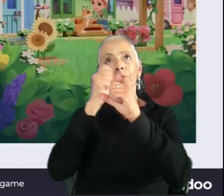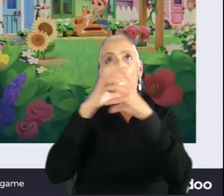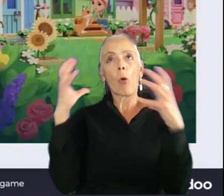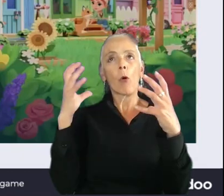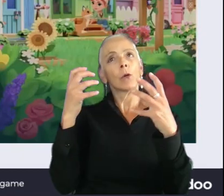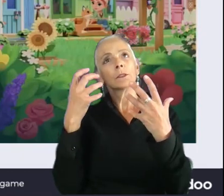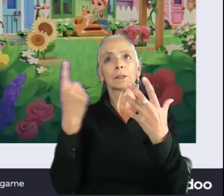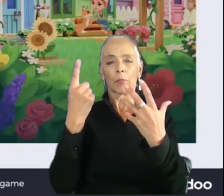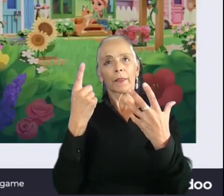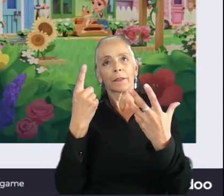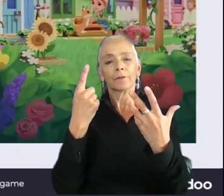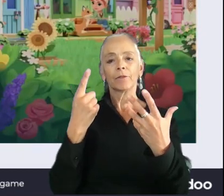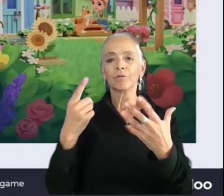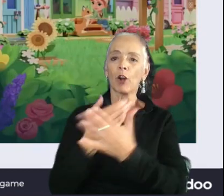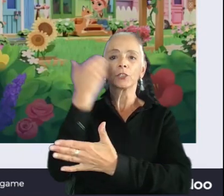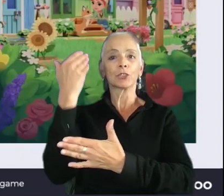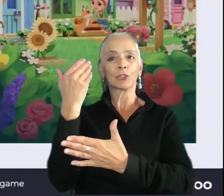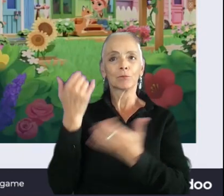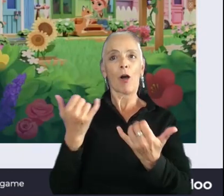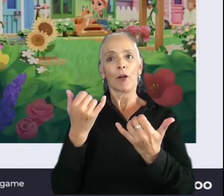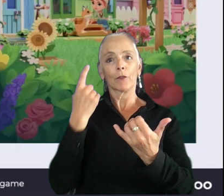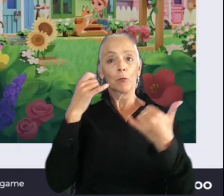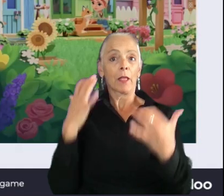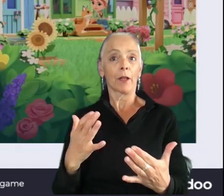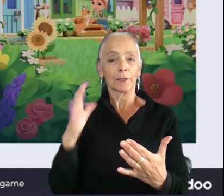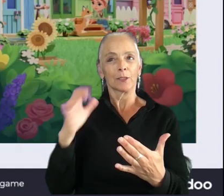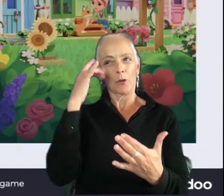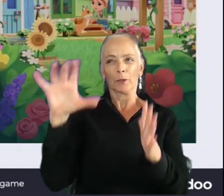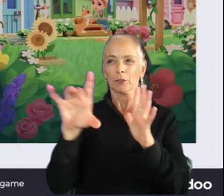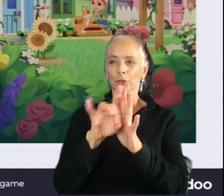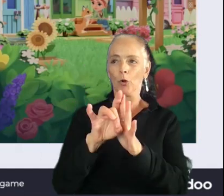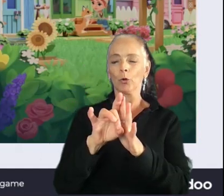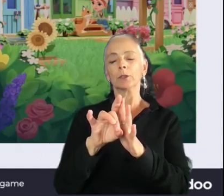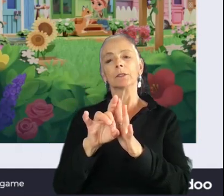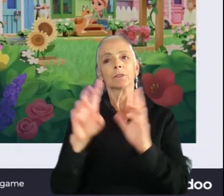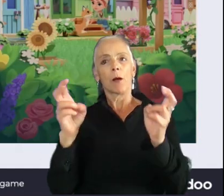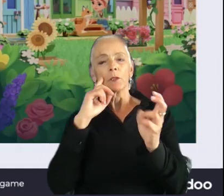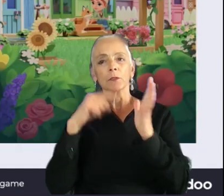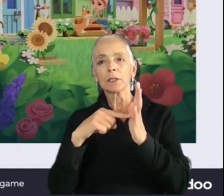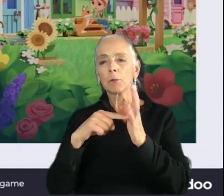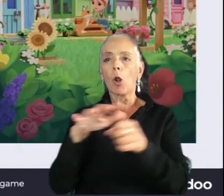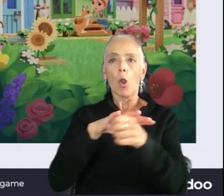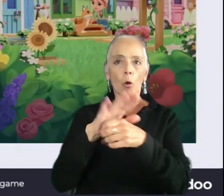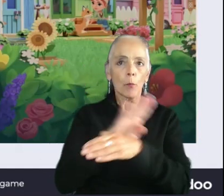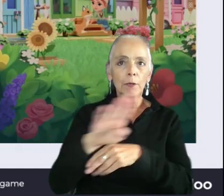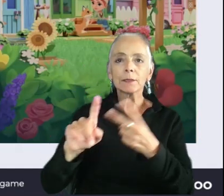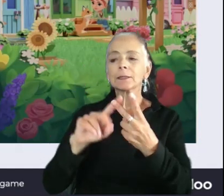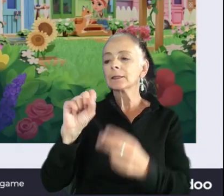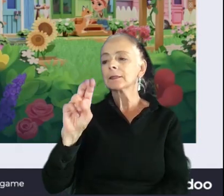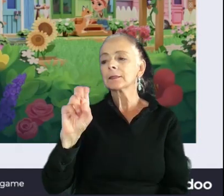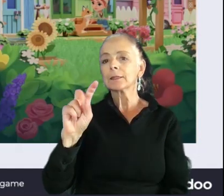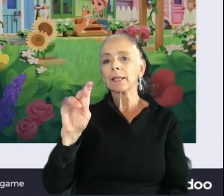modern to the table for players. And that's why we chose to touch on topics such as sustainability, local businesses,